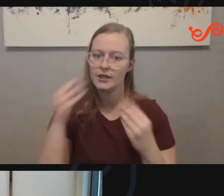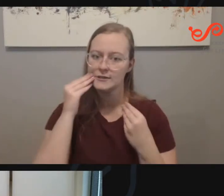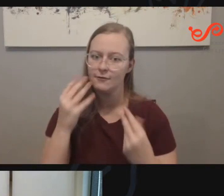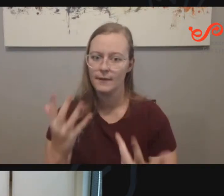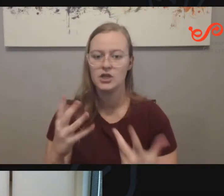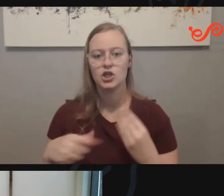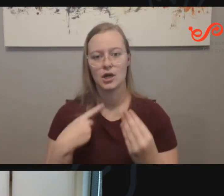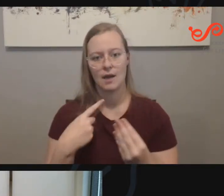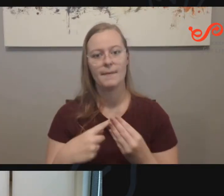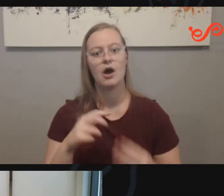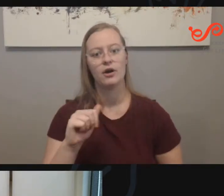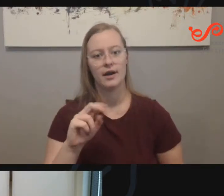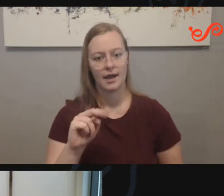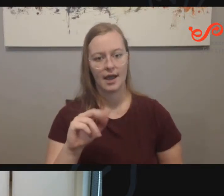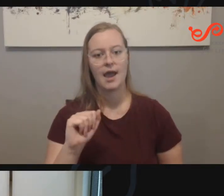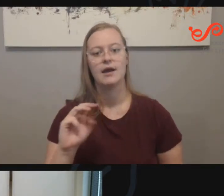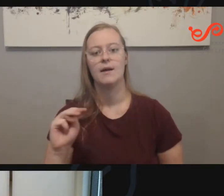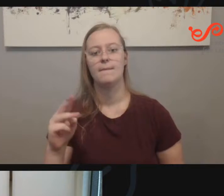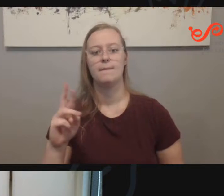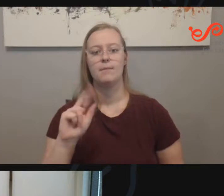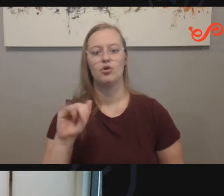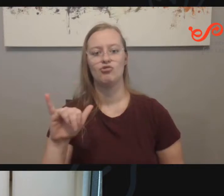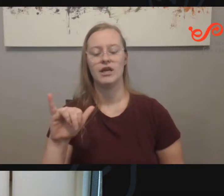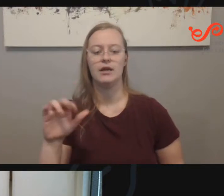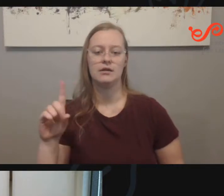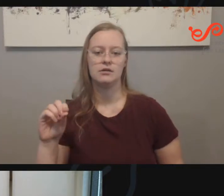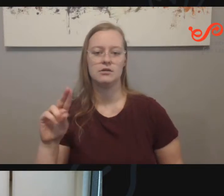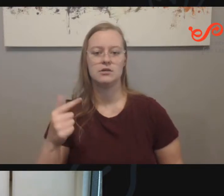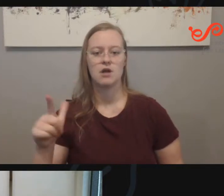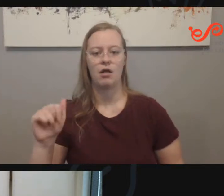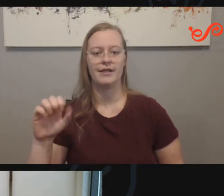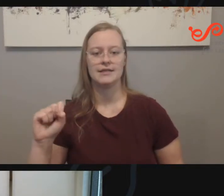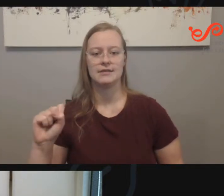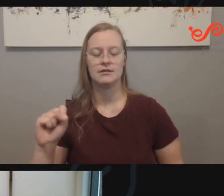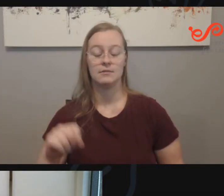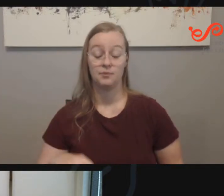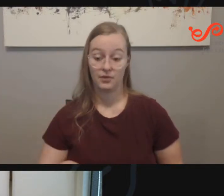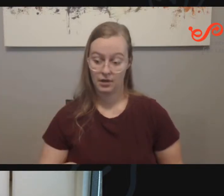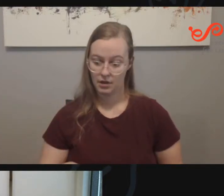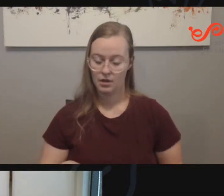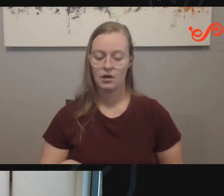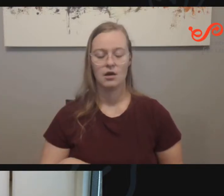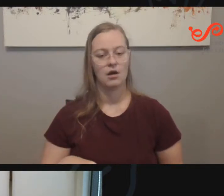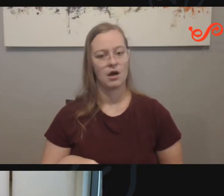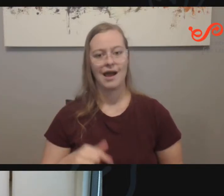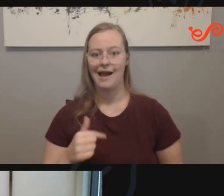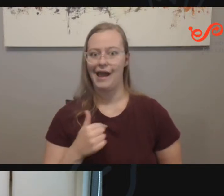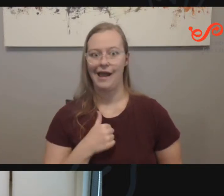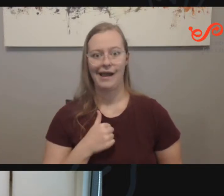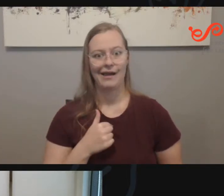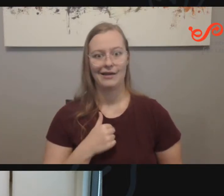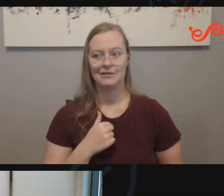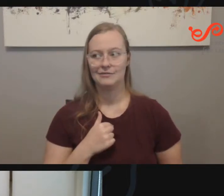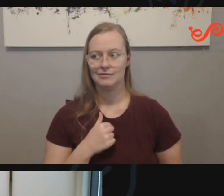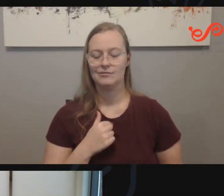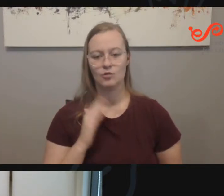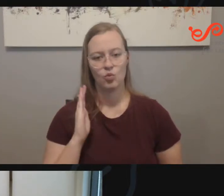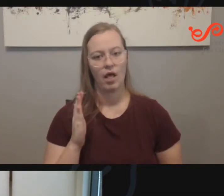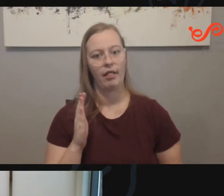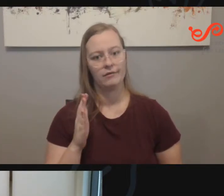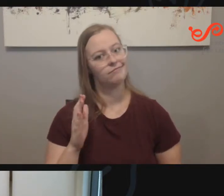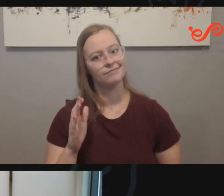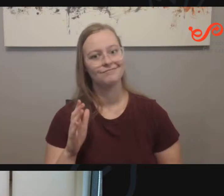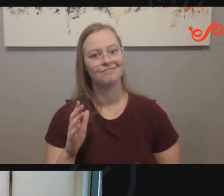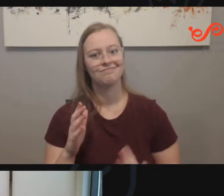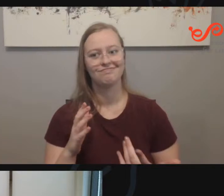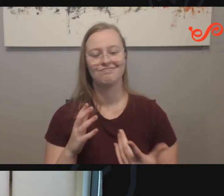about Anna Murray Douglass. That really, I have to defer, as it were, to the future. I think that her work